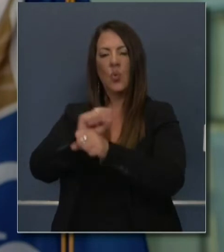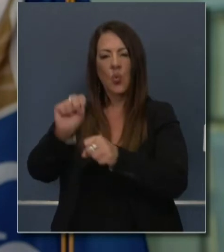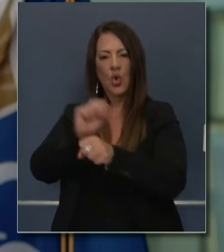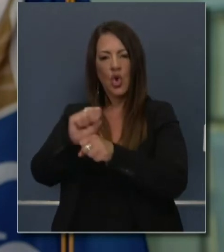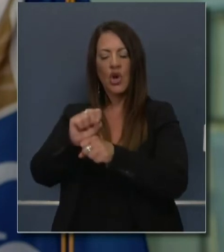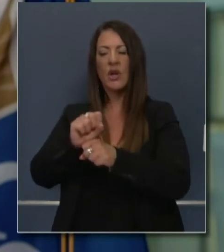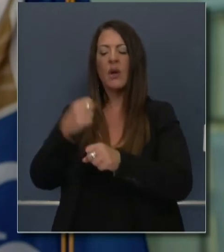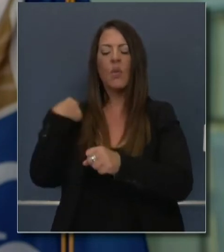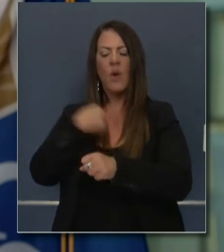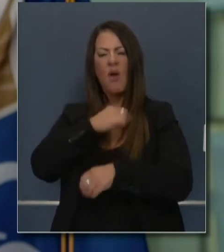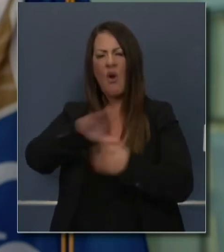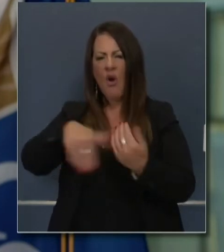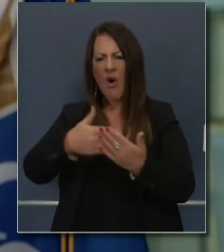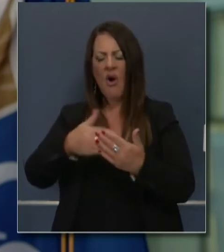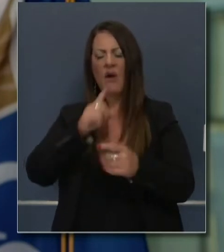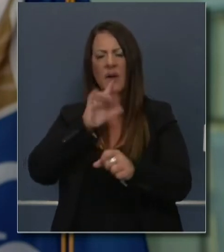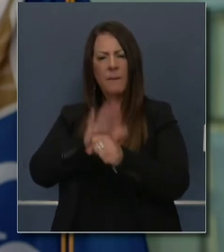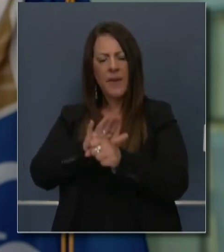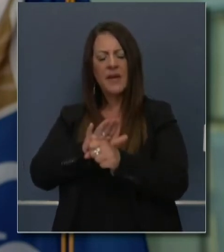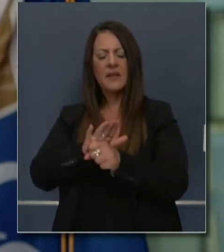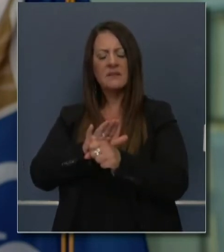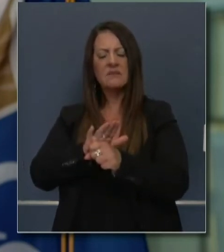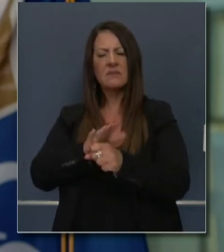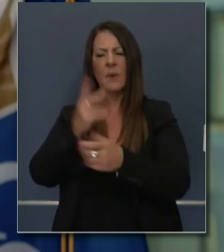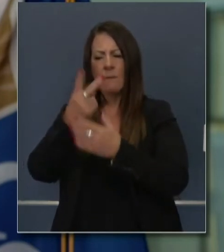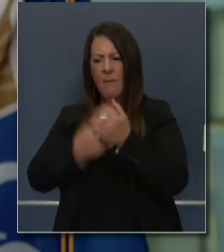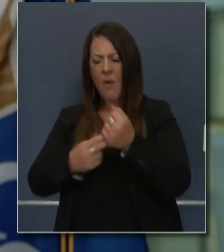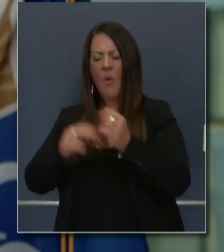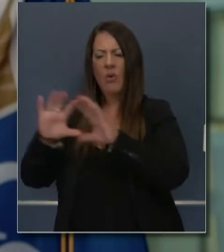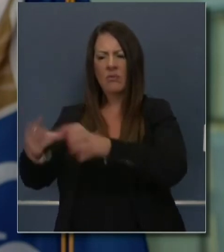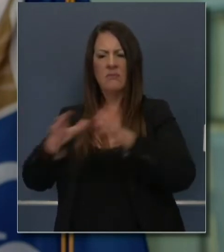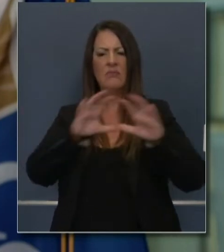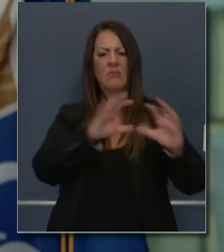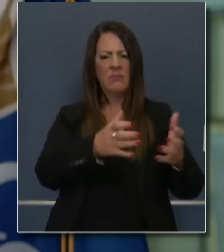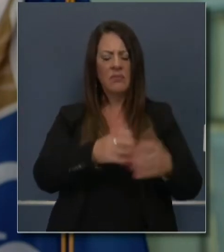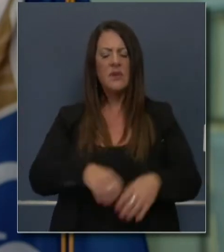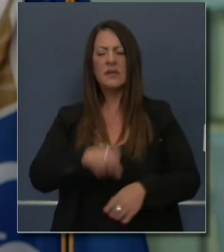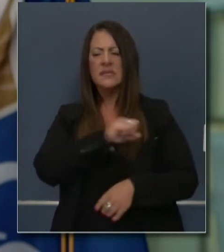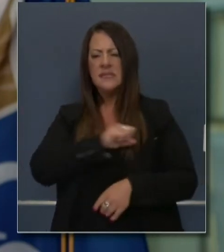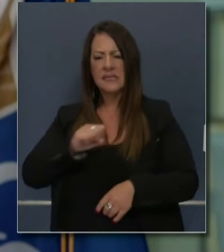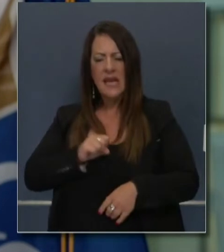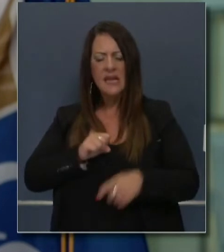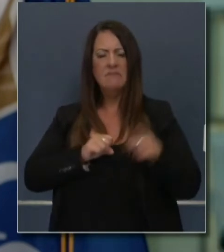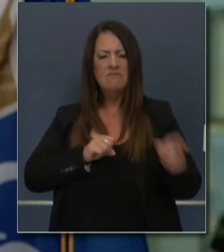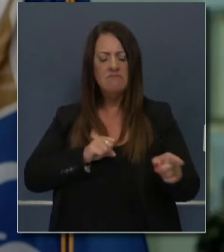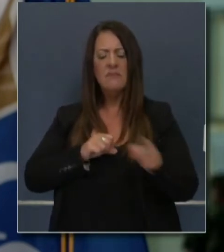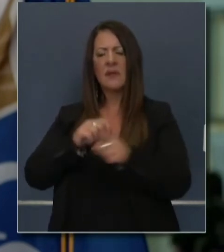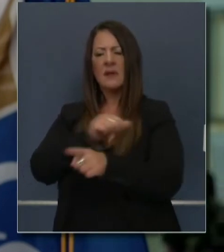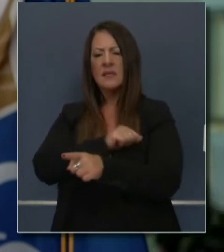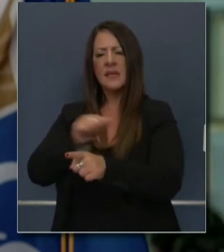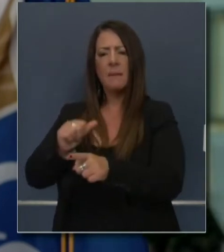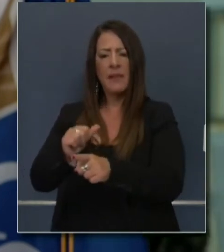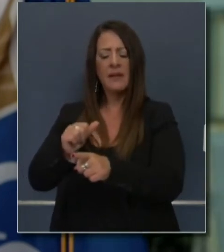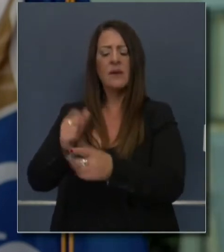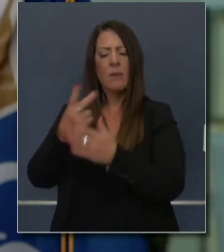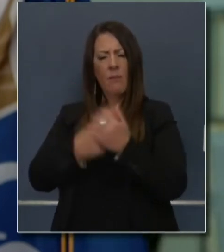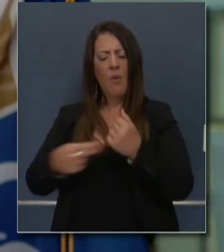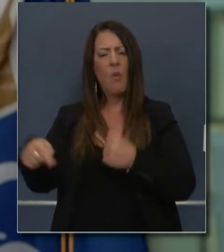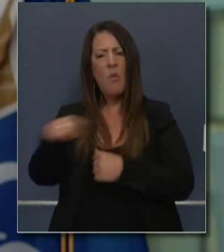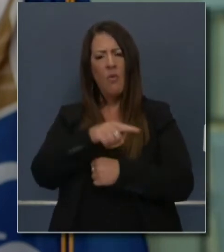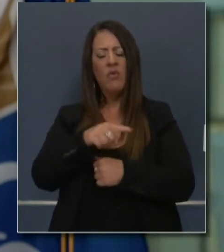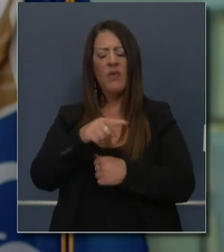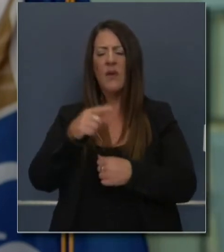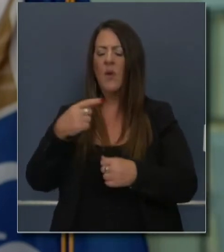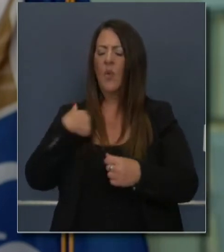the cause. And I think both the legislative leaders, both representing the Assembly and the Senate, are committed as well. And a lot of work has been done this